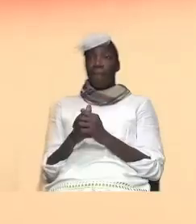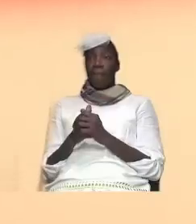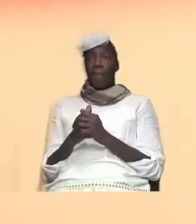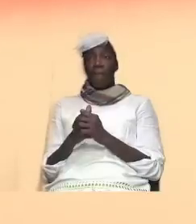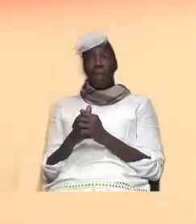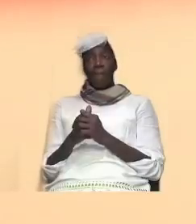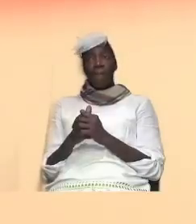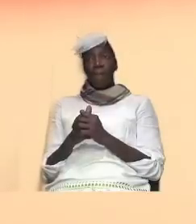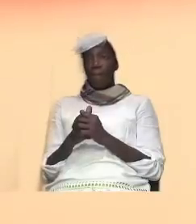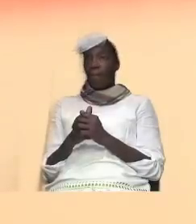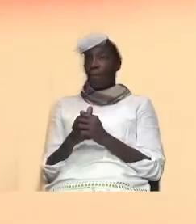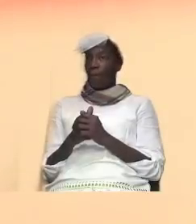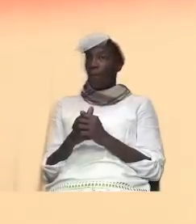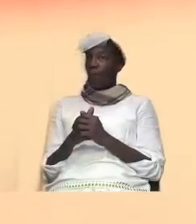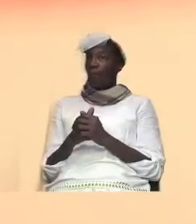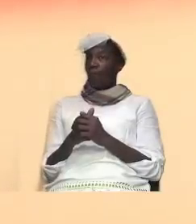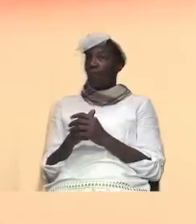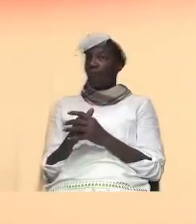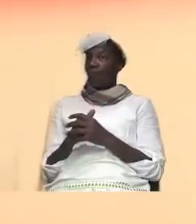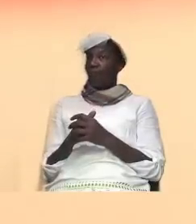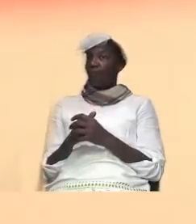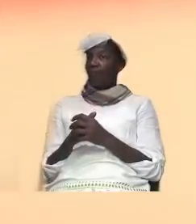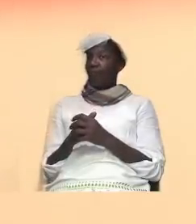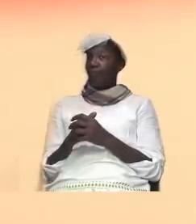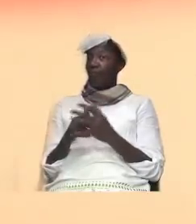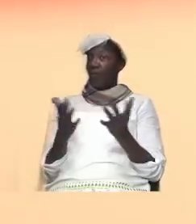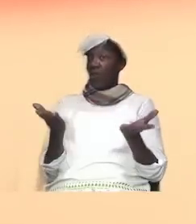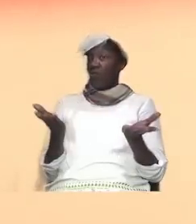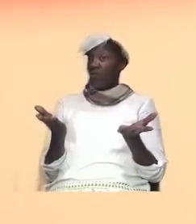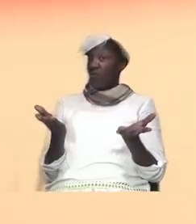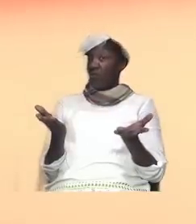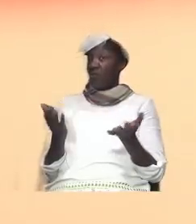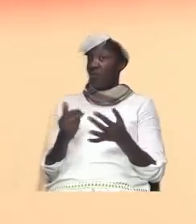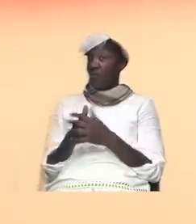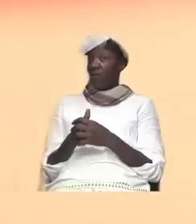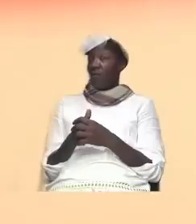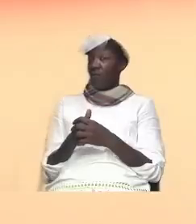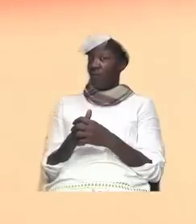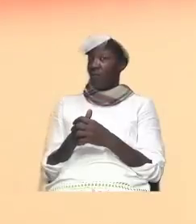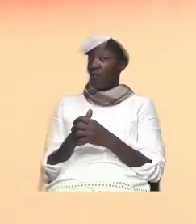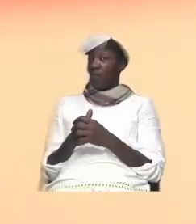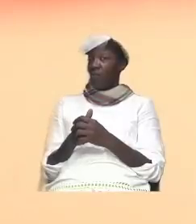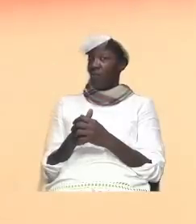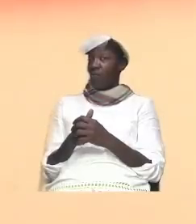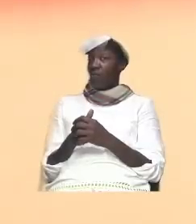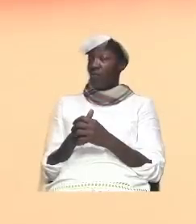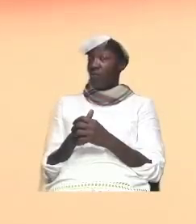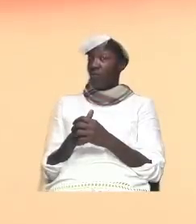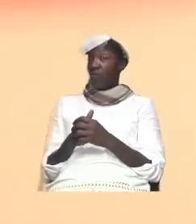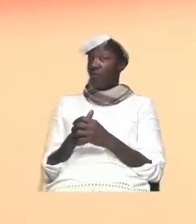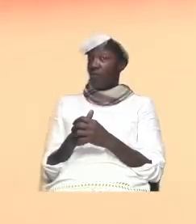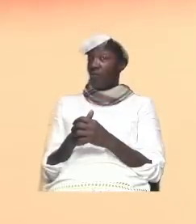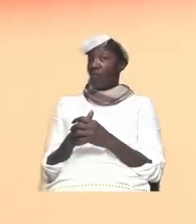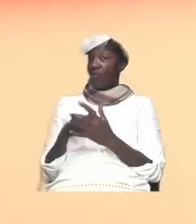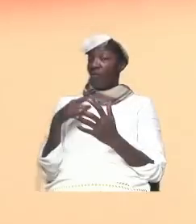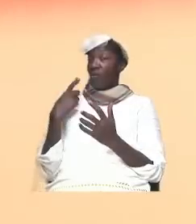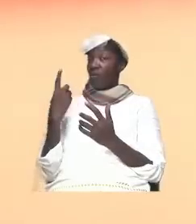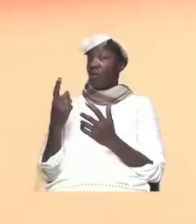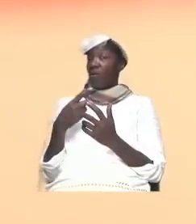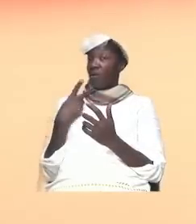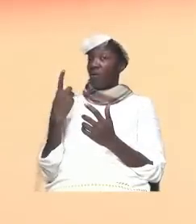our own fulfillment. However, is it or does it always